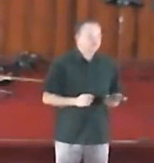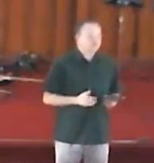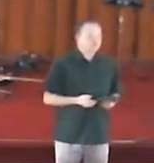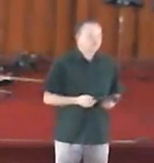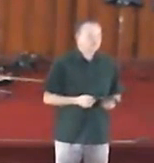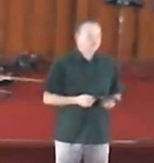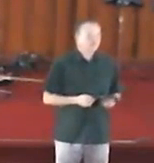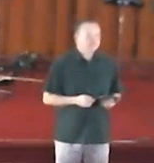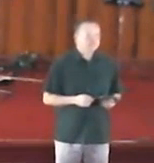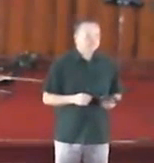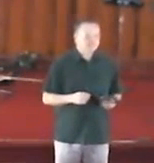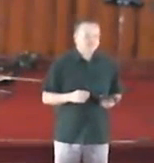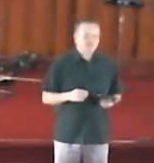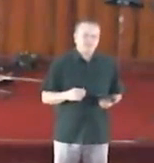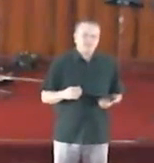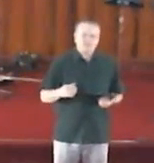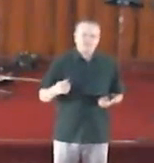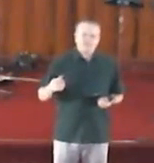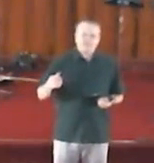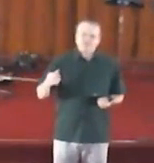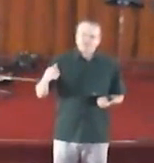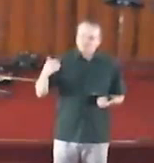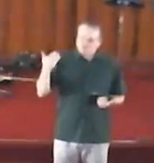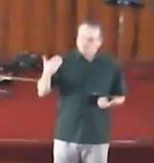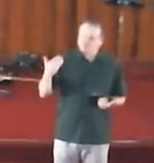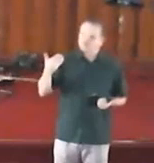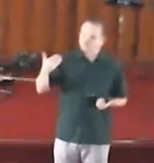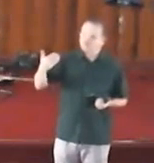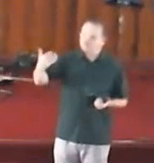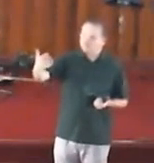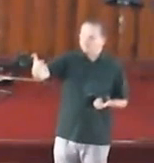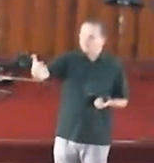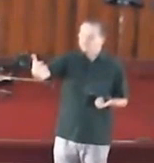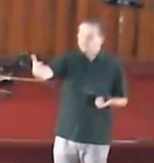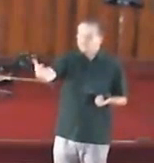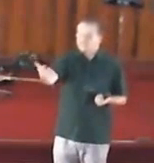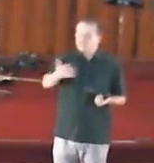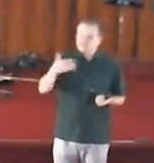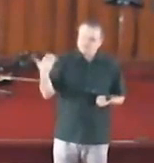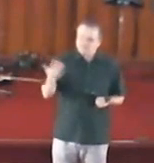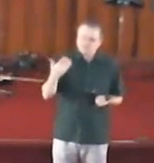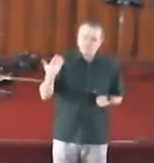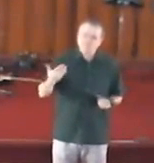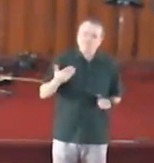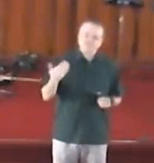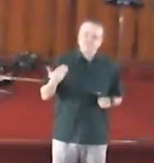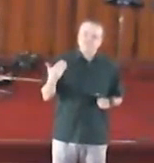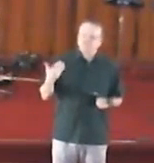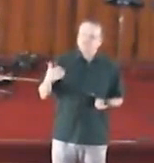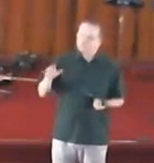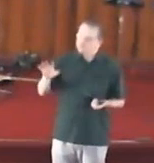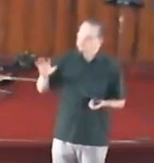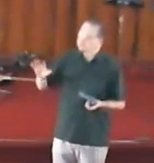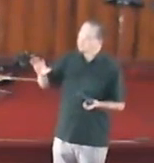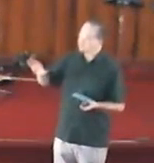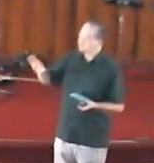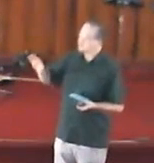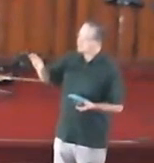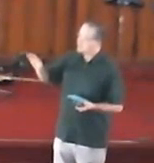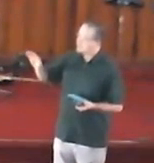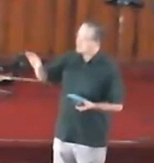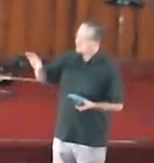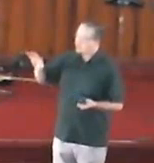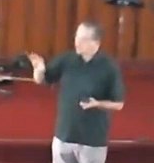nosotros. And that's a biblical model for us to use. Y por eso, cuando nosotros tenemos tiempos de ministración, muchas veces